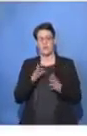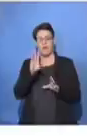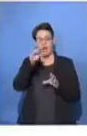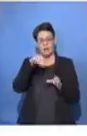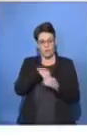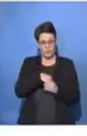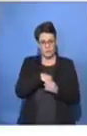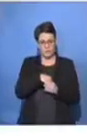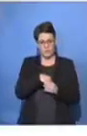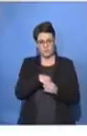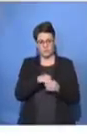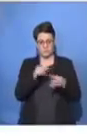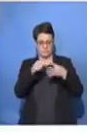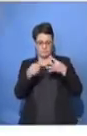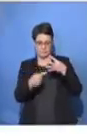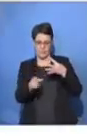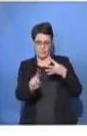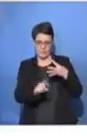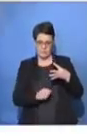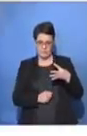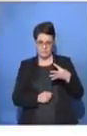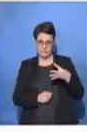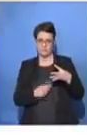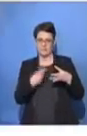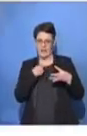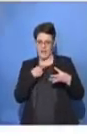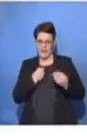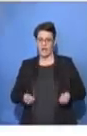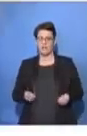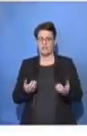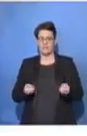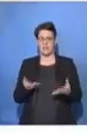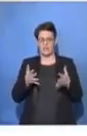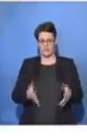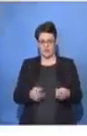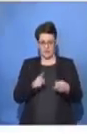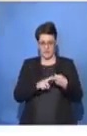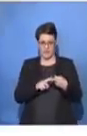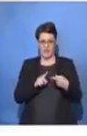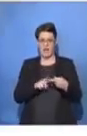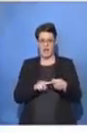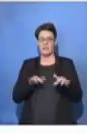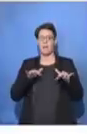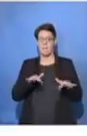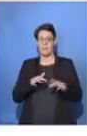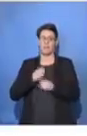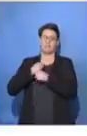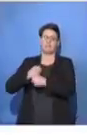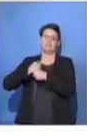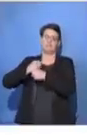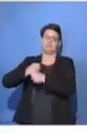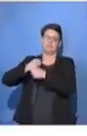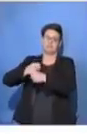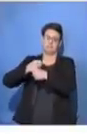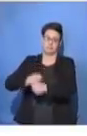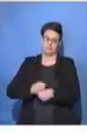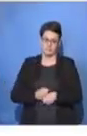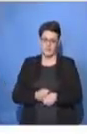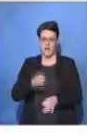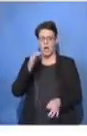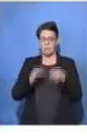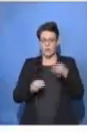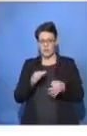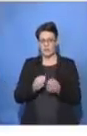included the following: lack of service delivery and consequent public protests,